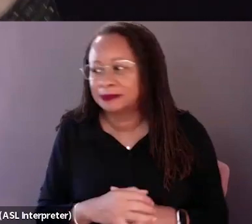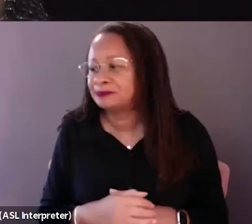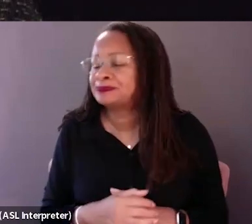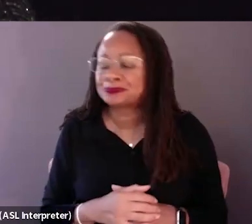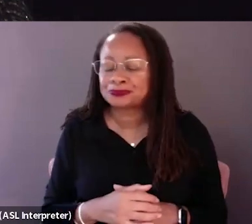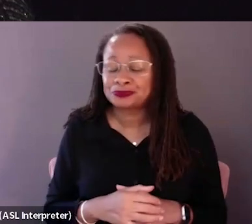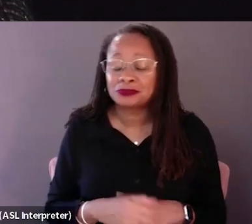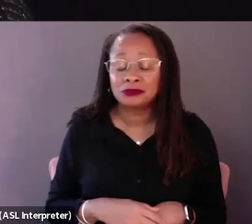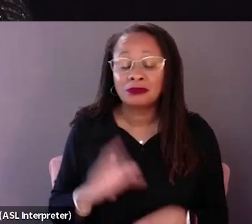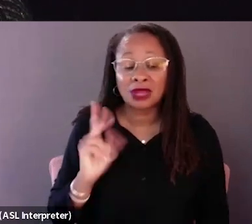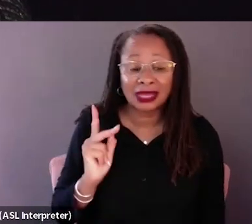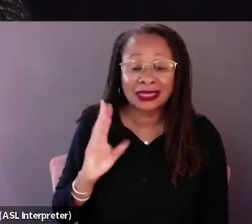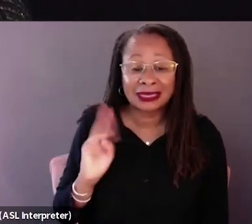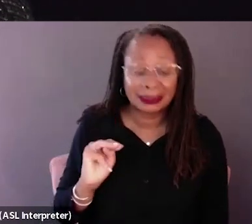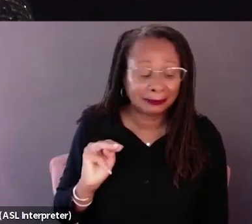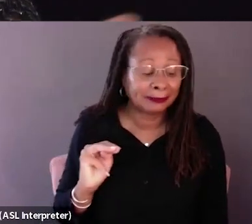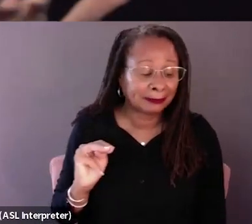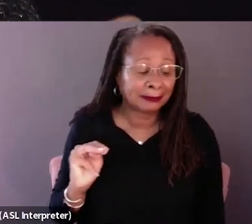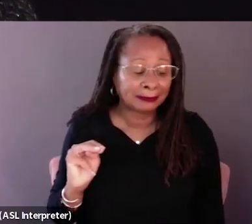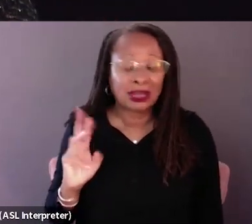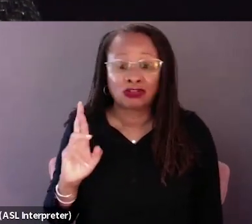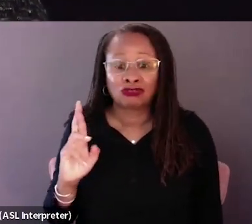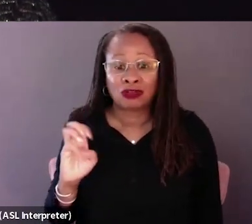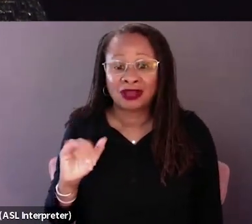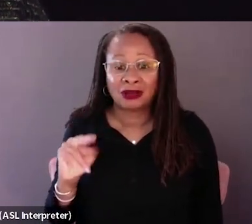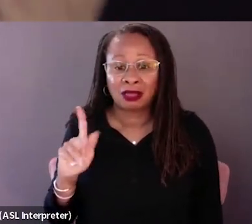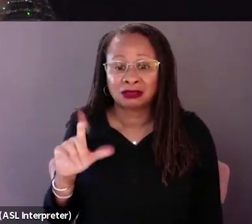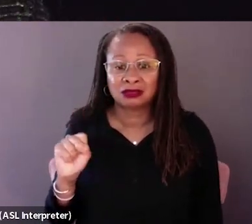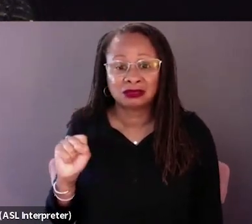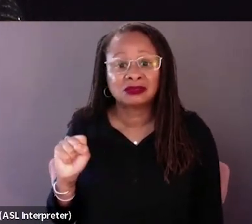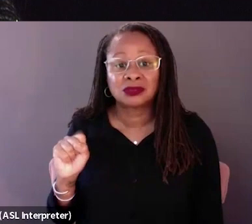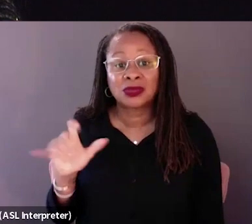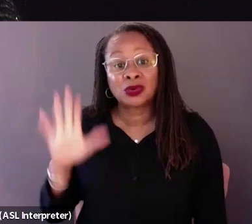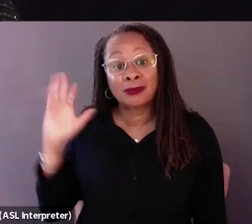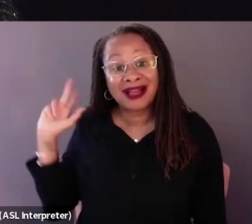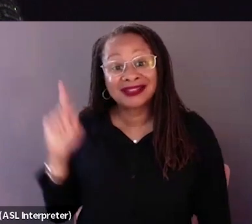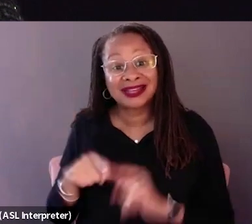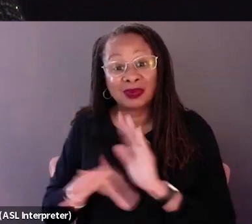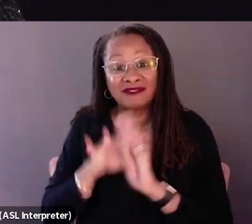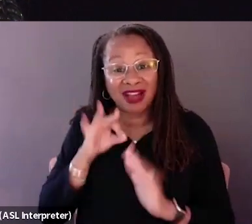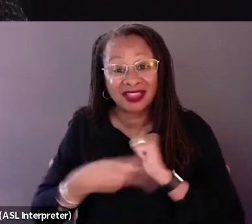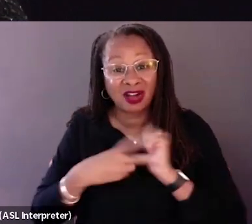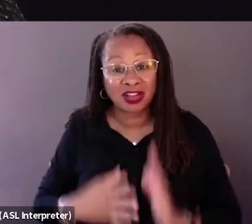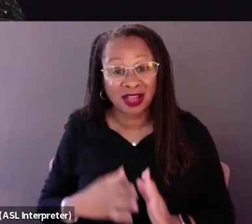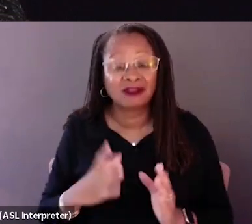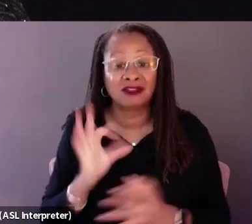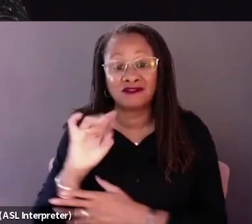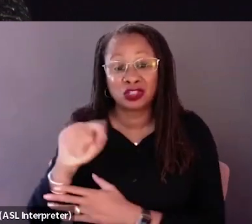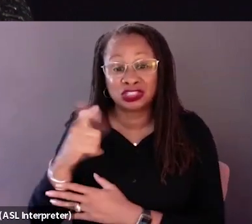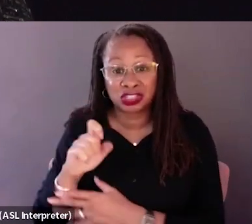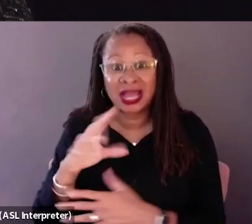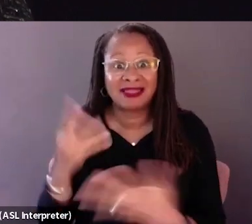I mean, back to the point that, we really had to find the footage to begin with and then be able to match it. But the thing that was so great about